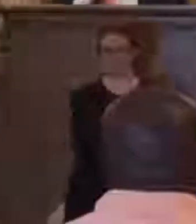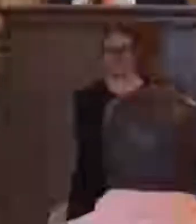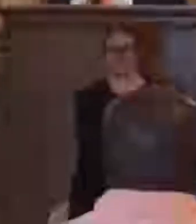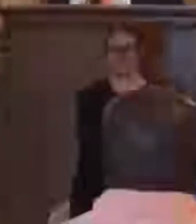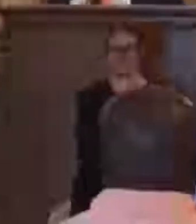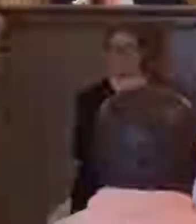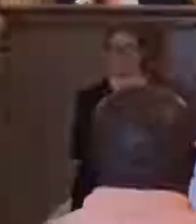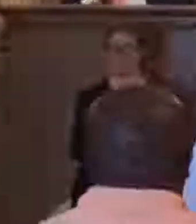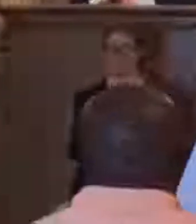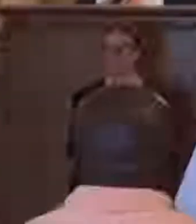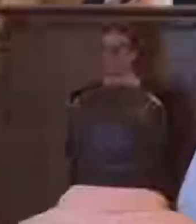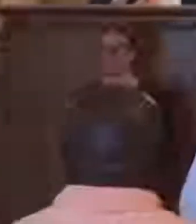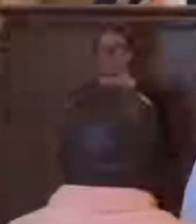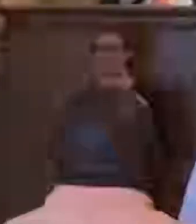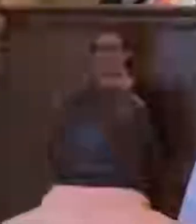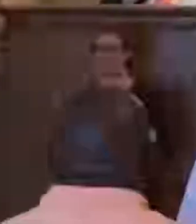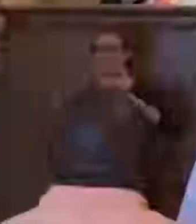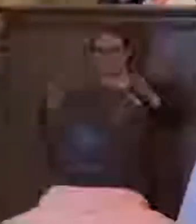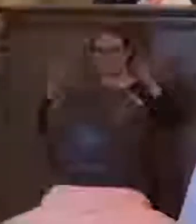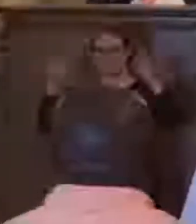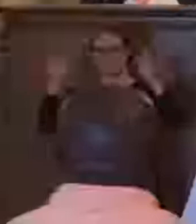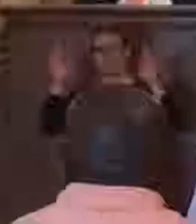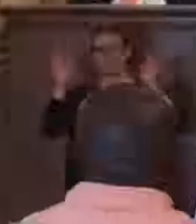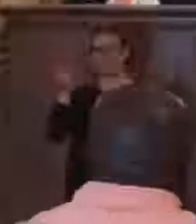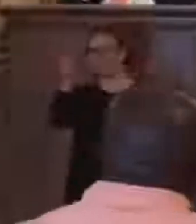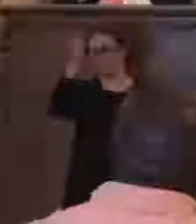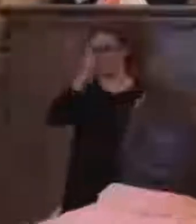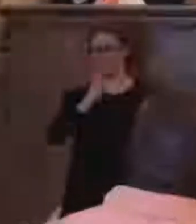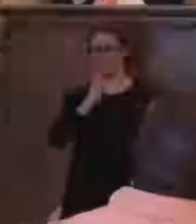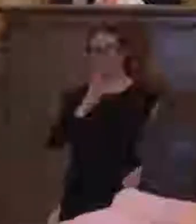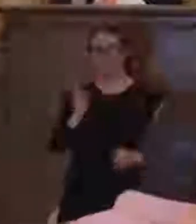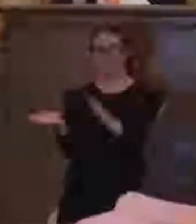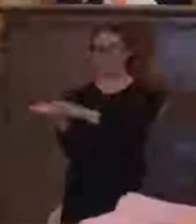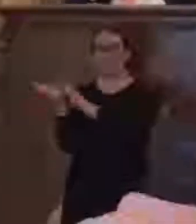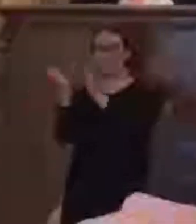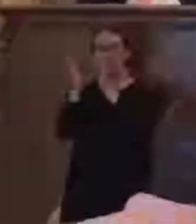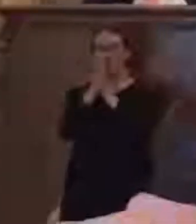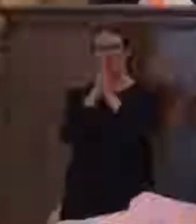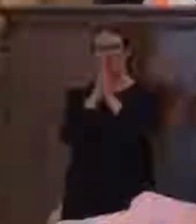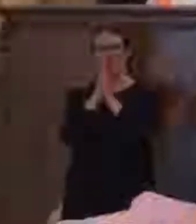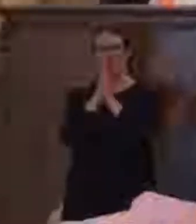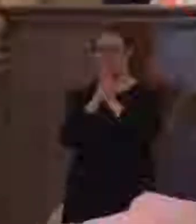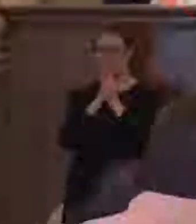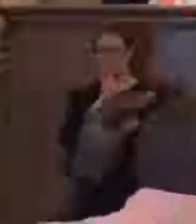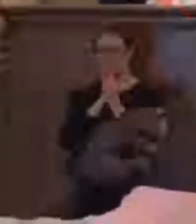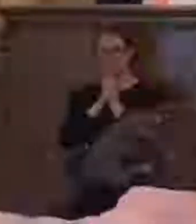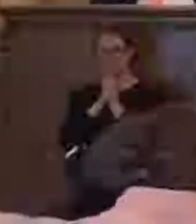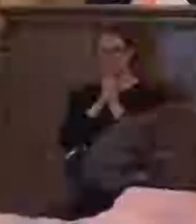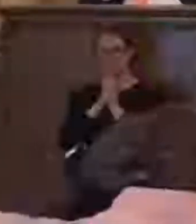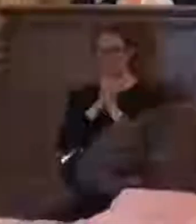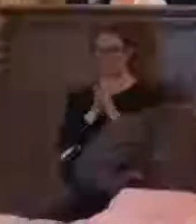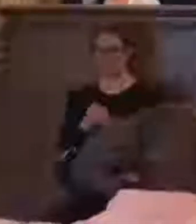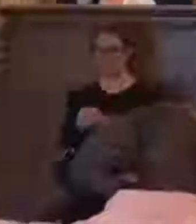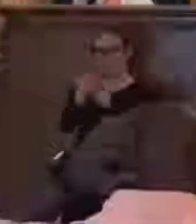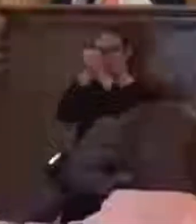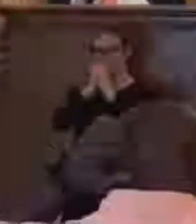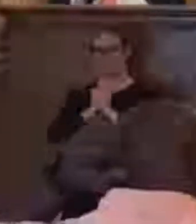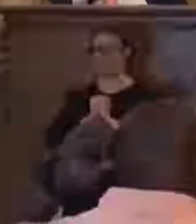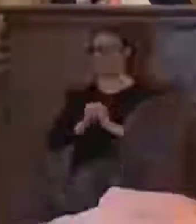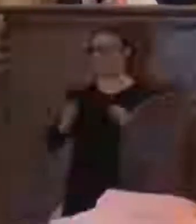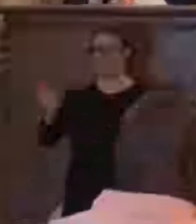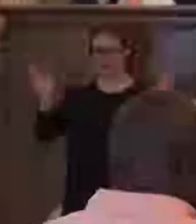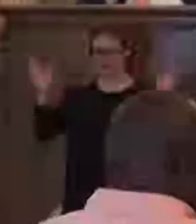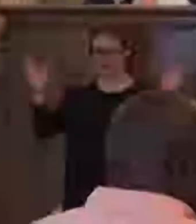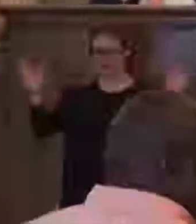Bibles down beside you and just lift up your hands to God and give him some praise. Give them some